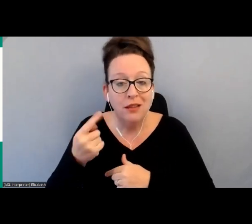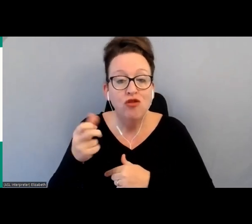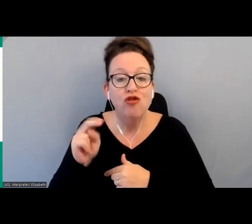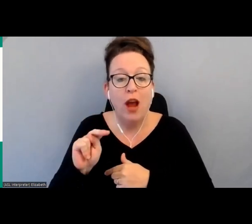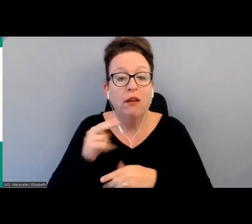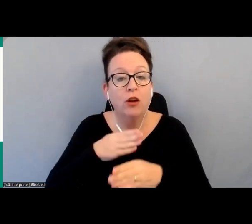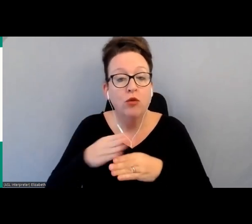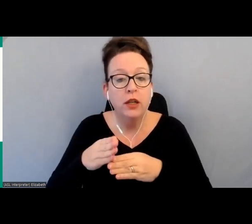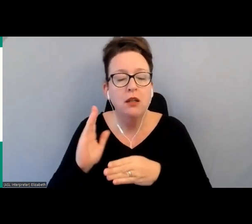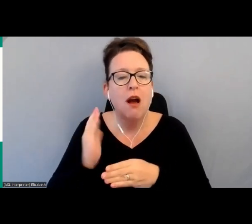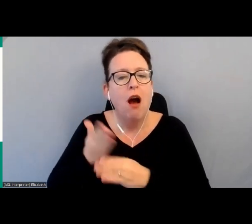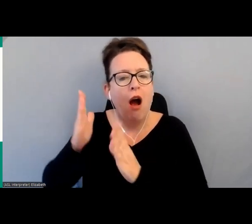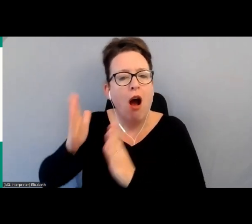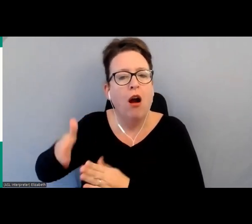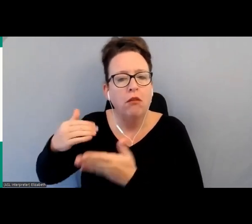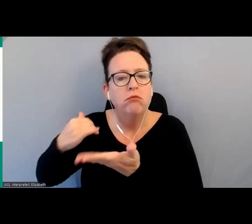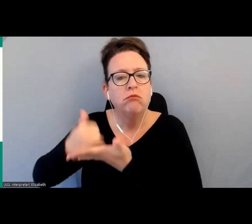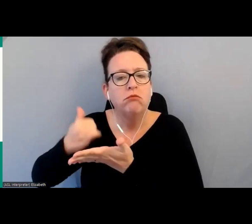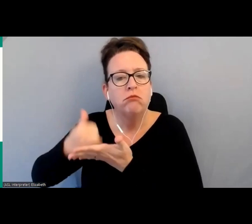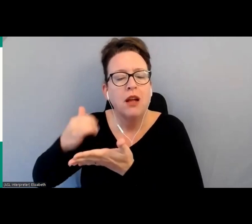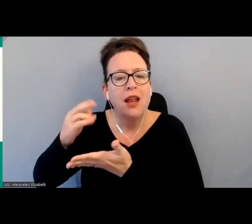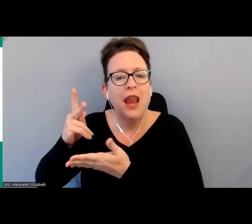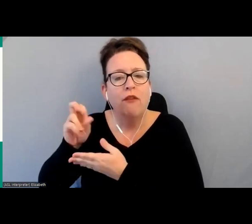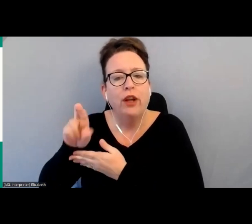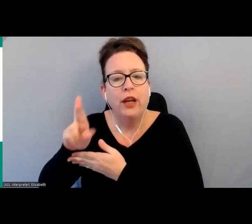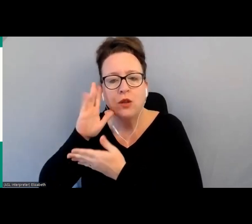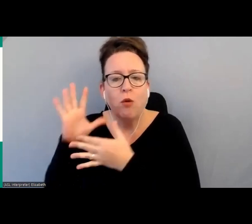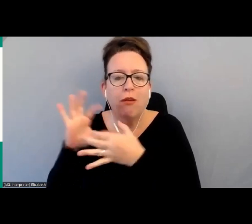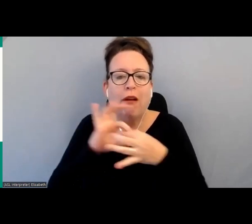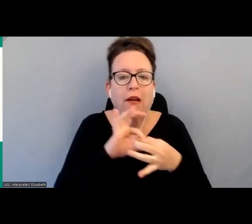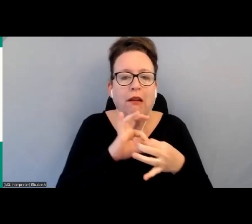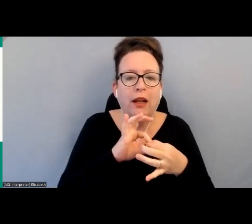our navigators will typically connect you to somebody on my staff.